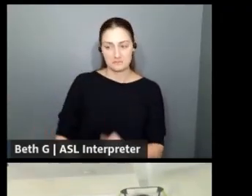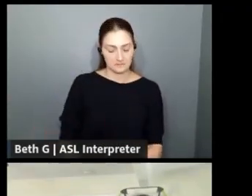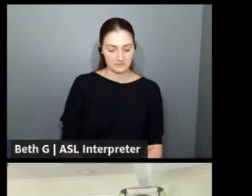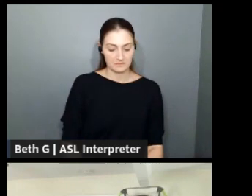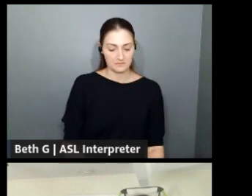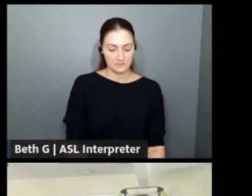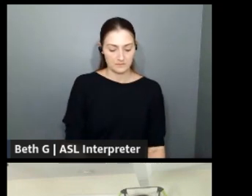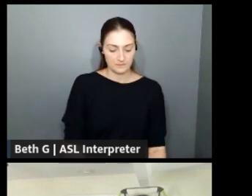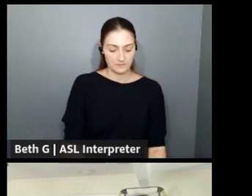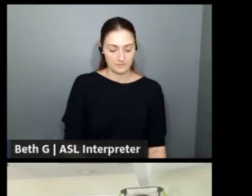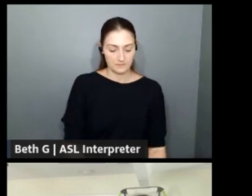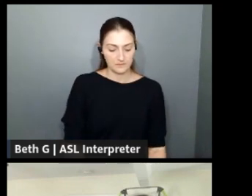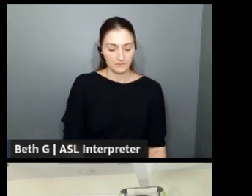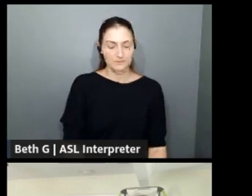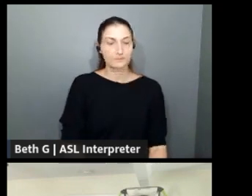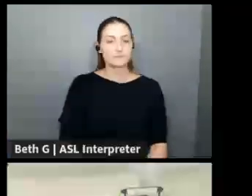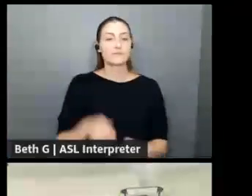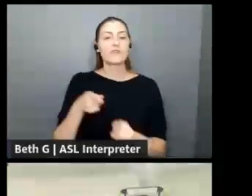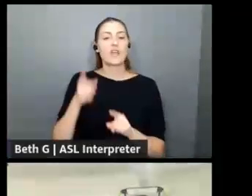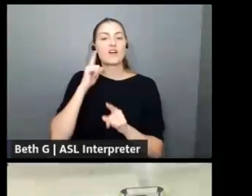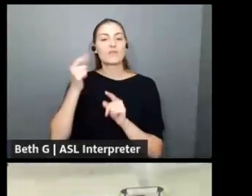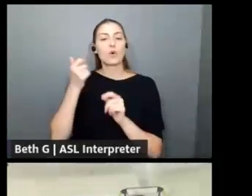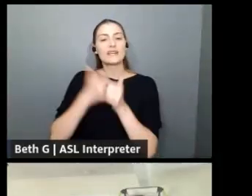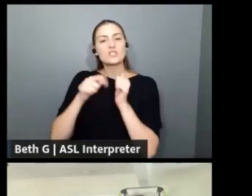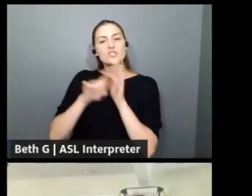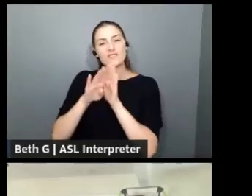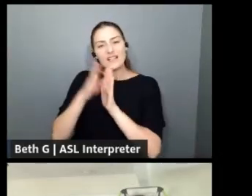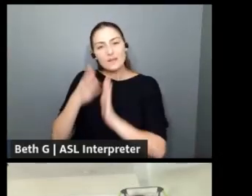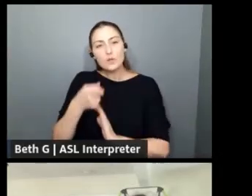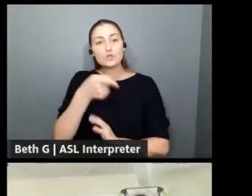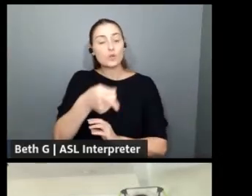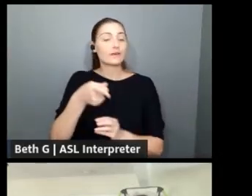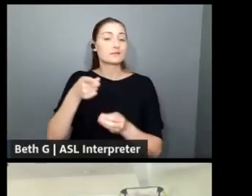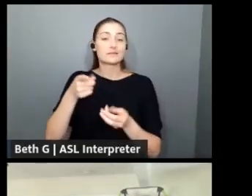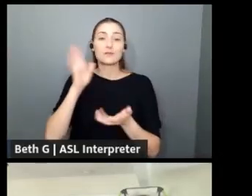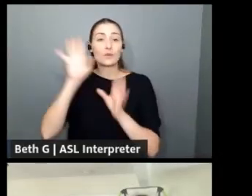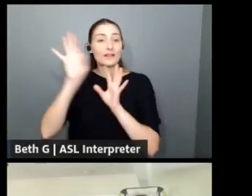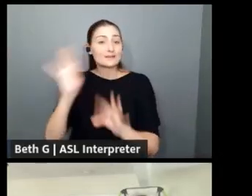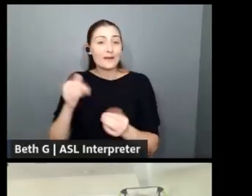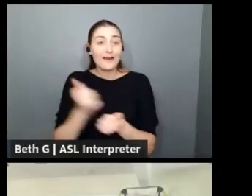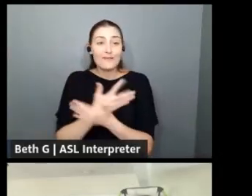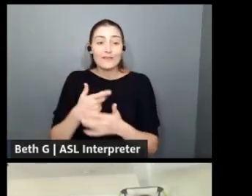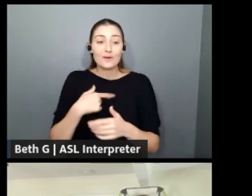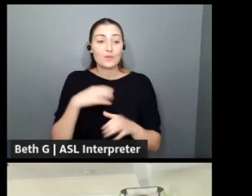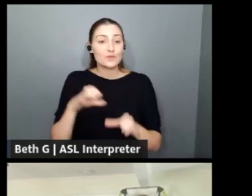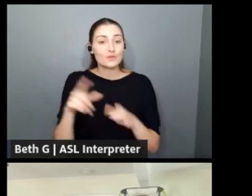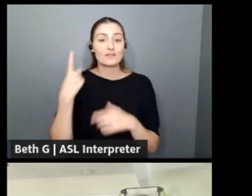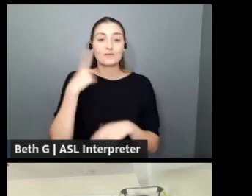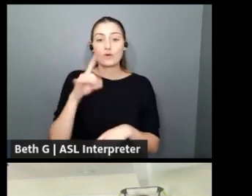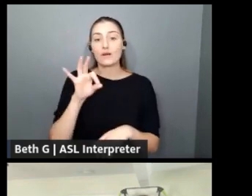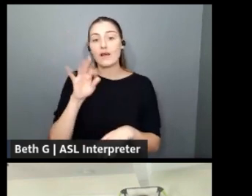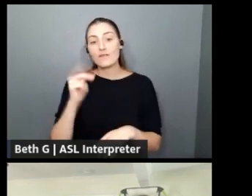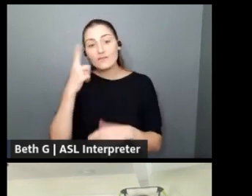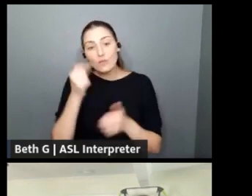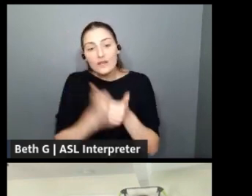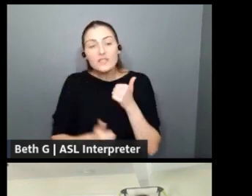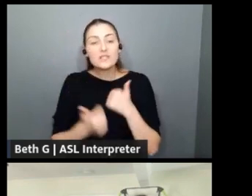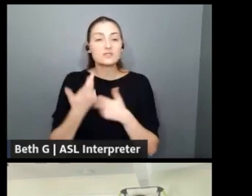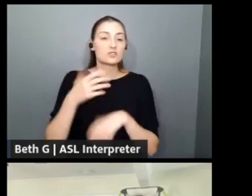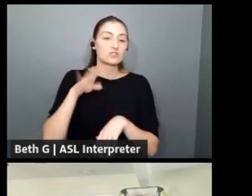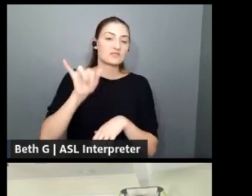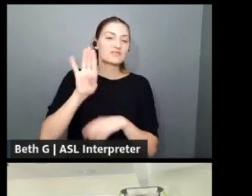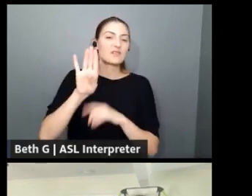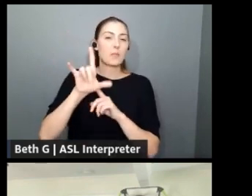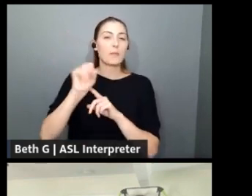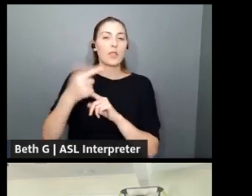advocates, Dan. And yeah, it talks a lot about all the things that you can do around like FN for each and find and map. So there is a blog we have, it will be